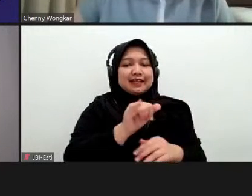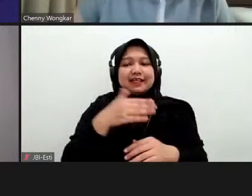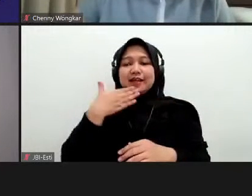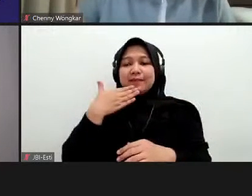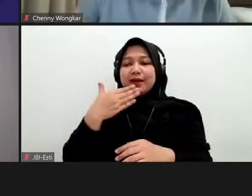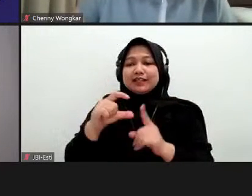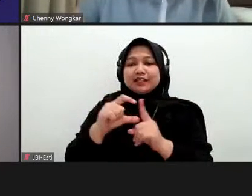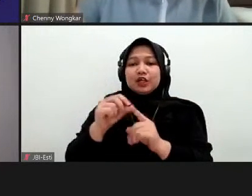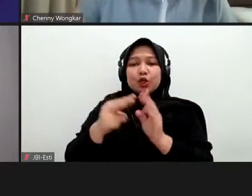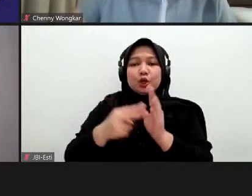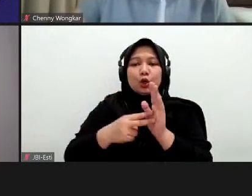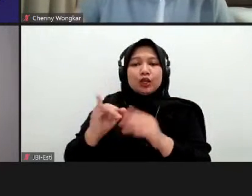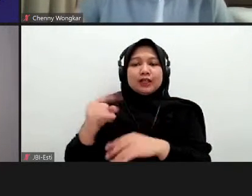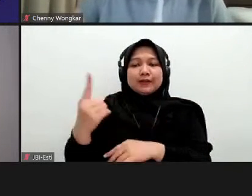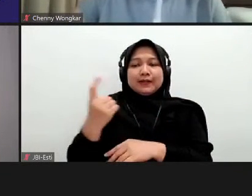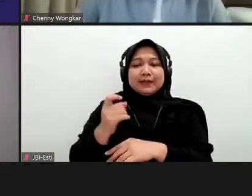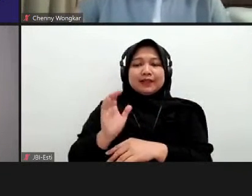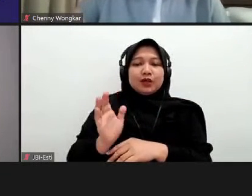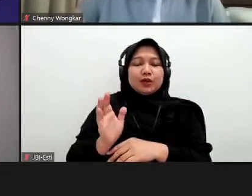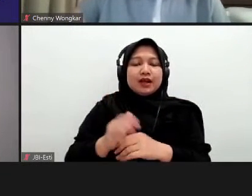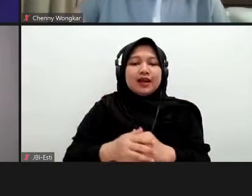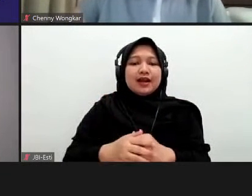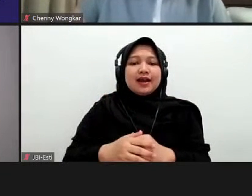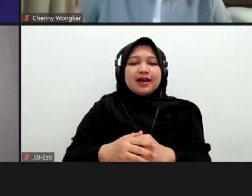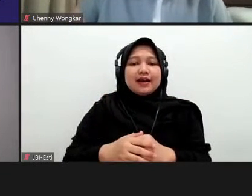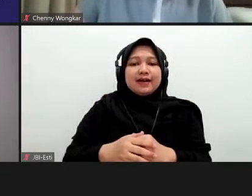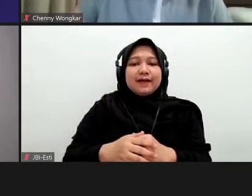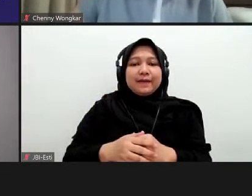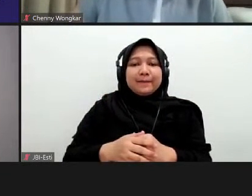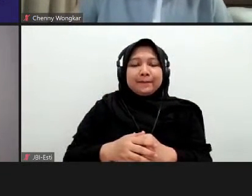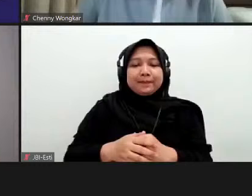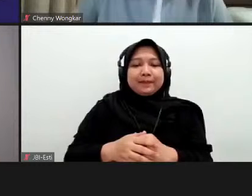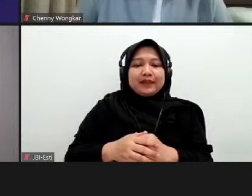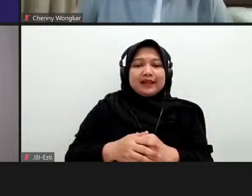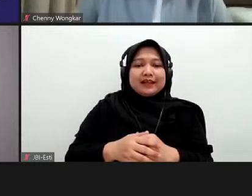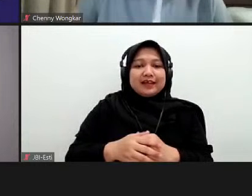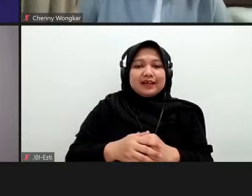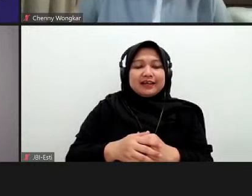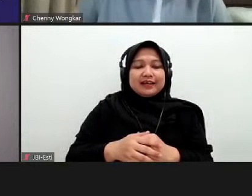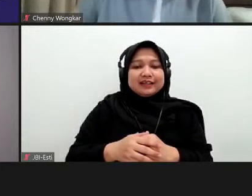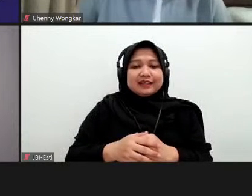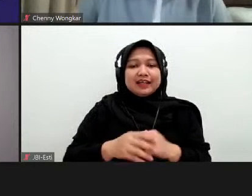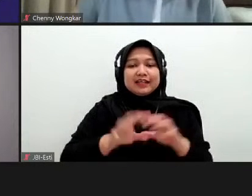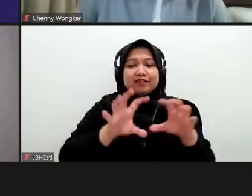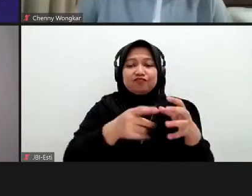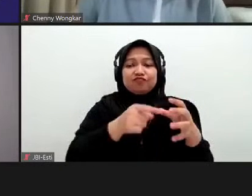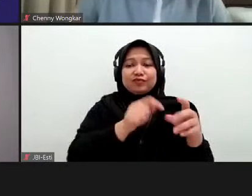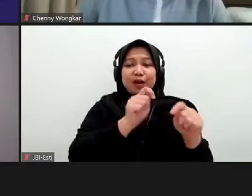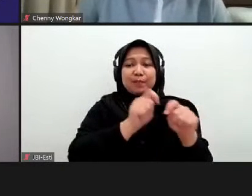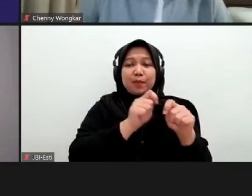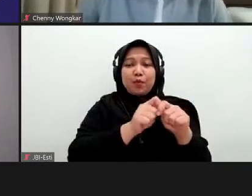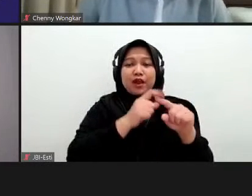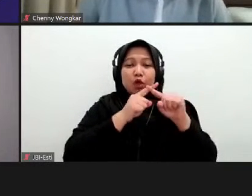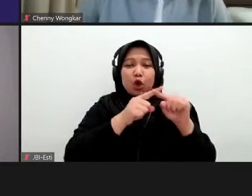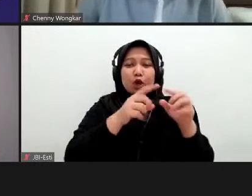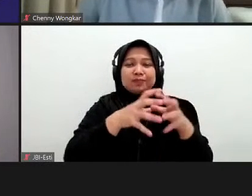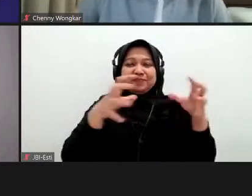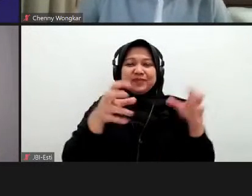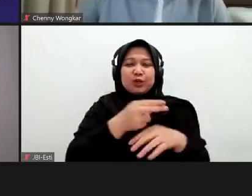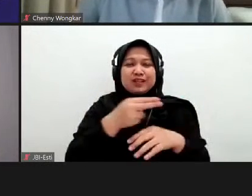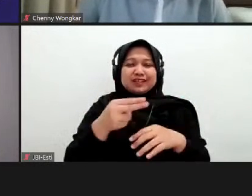pertanyaannya. Thank you very much for the question. So, who is the producer of hoax in